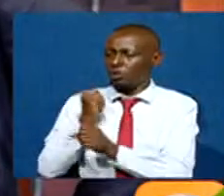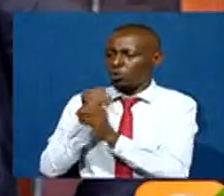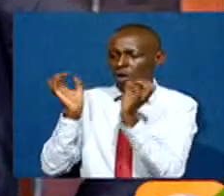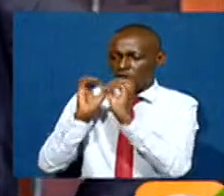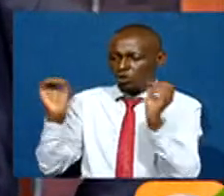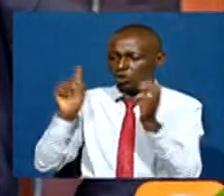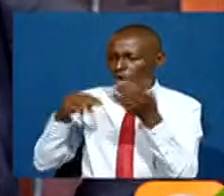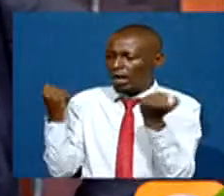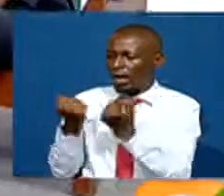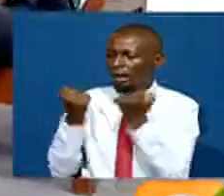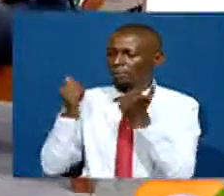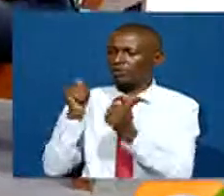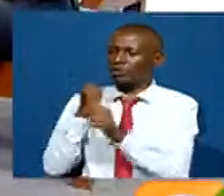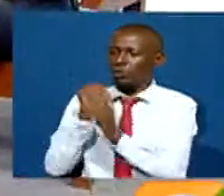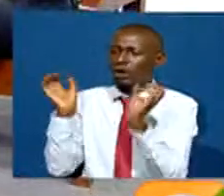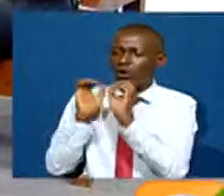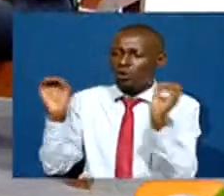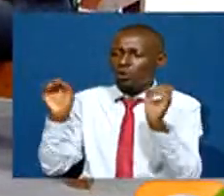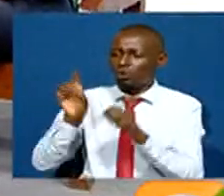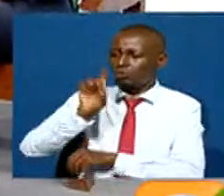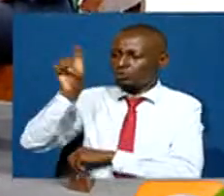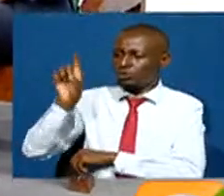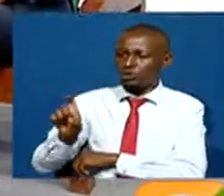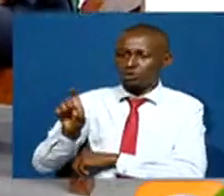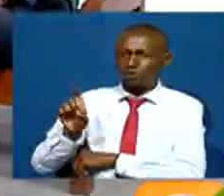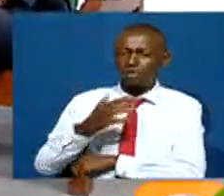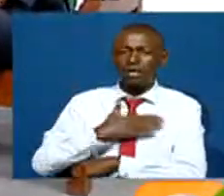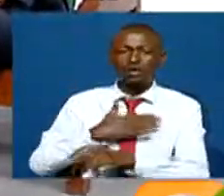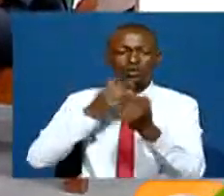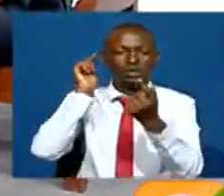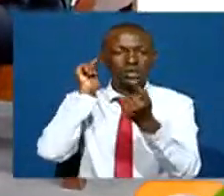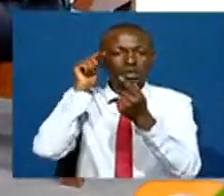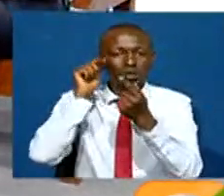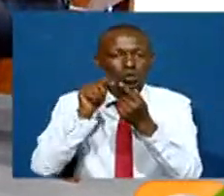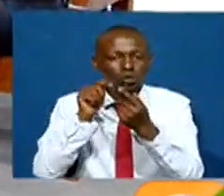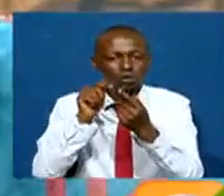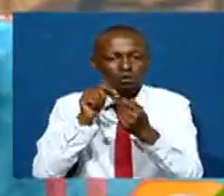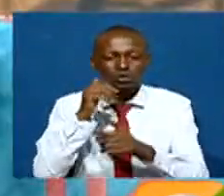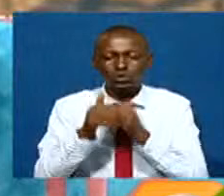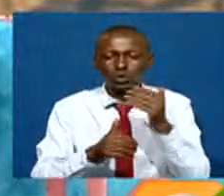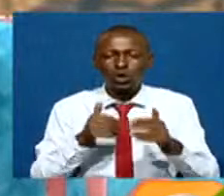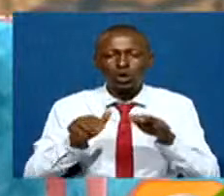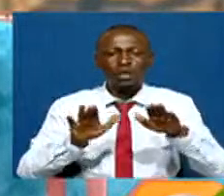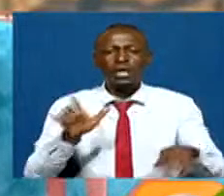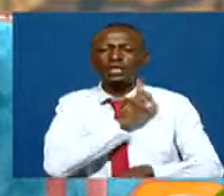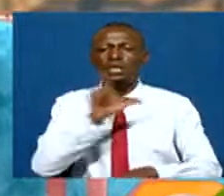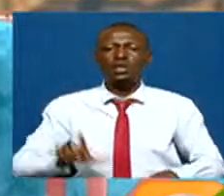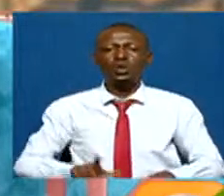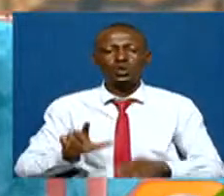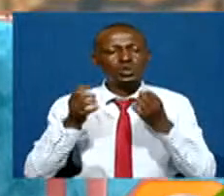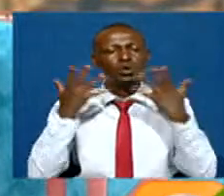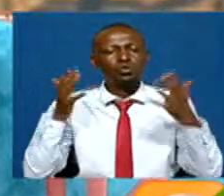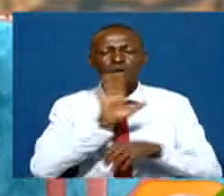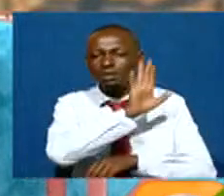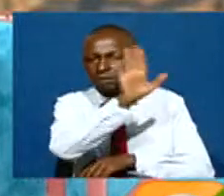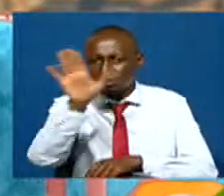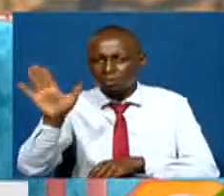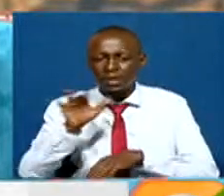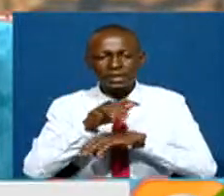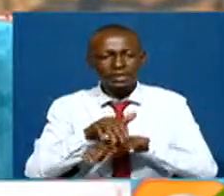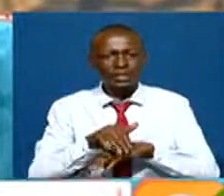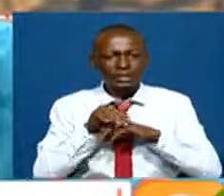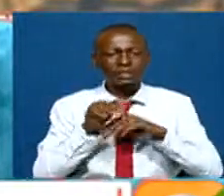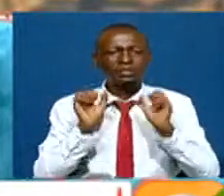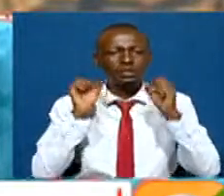so-called idle meters? Definitely, our intention is really to reach out to all the landlords to ensure they have they are updated. But in the